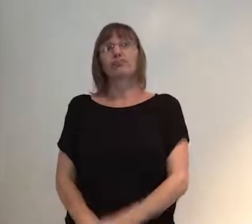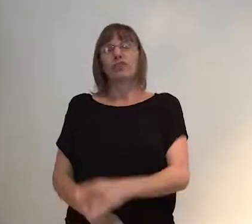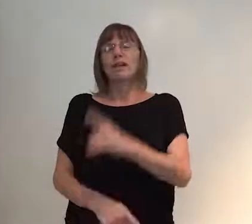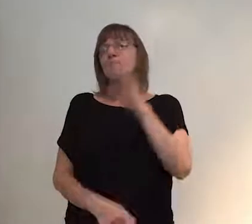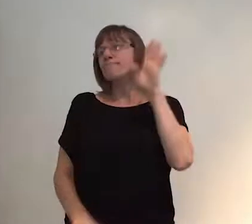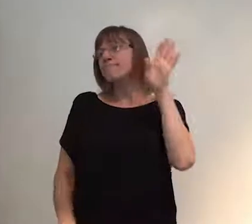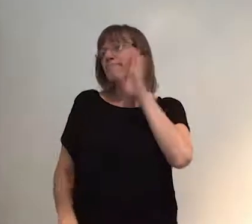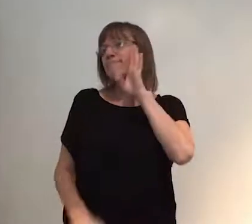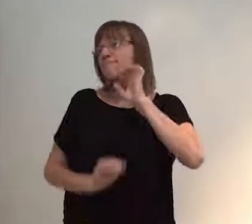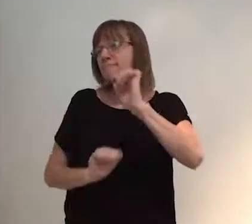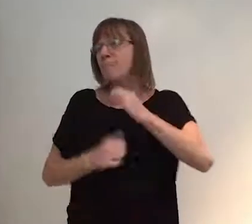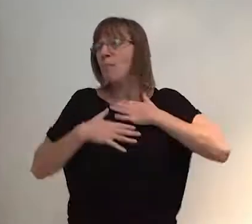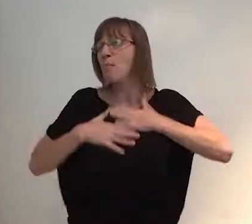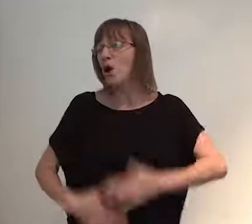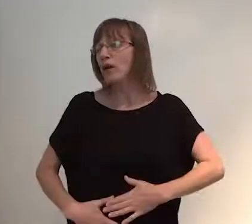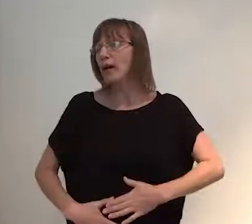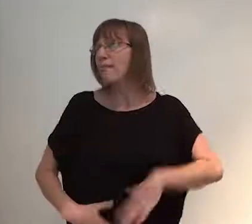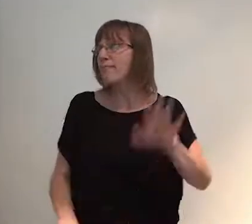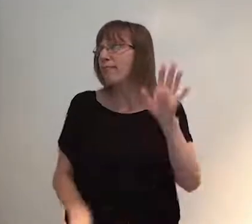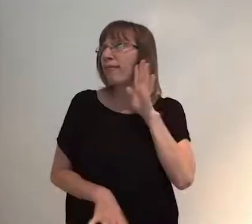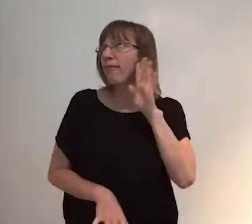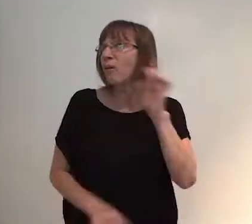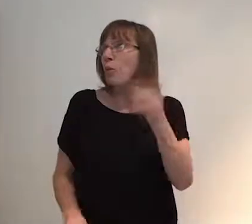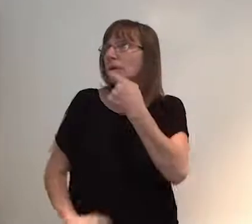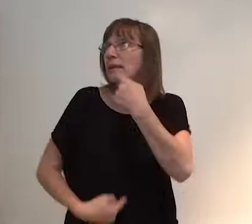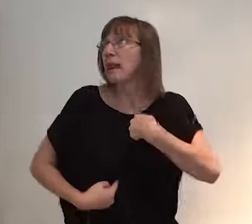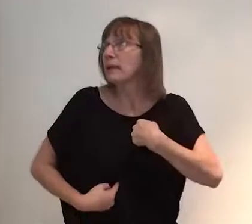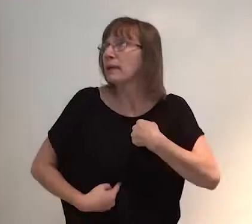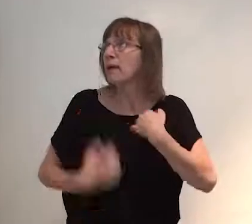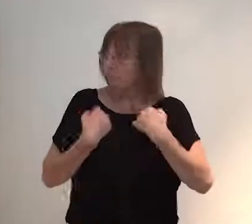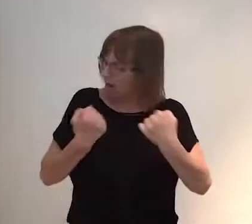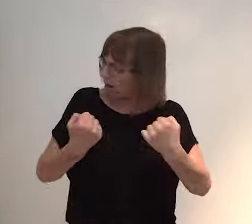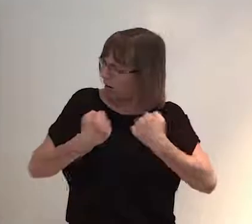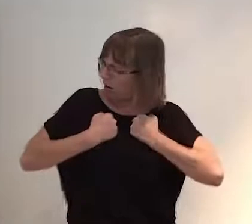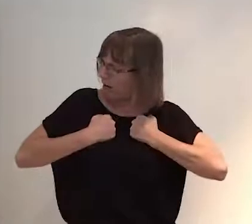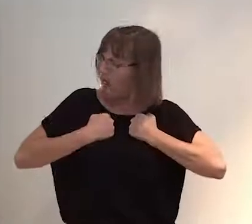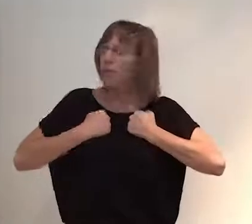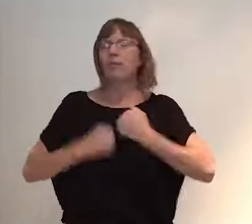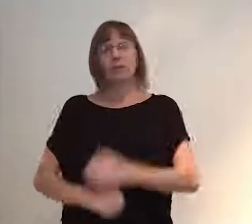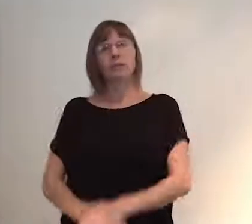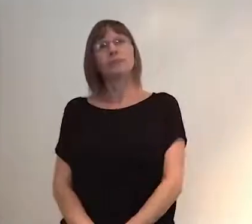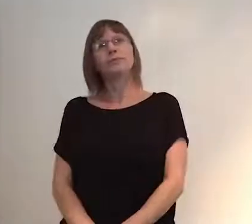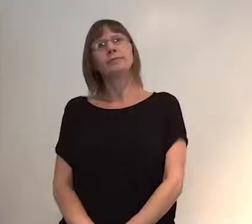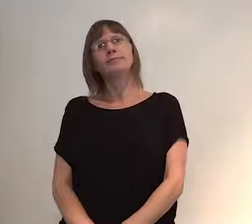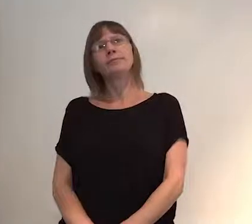Just tuning into our body. Listening to what our body is telling us.